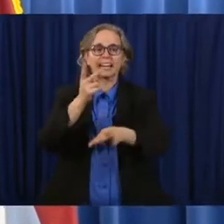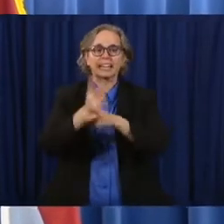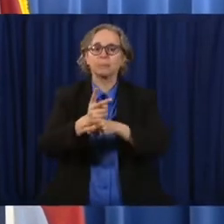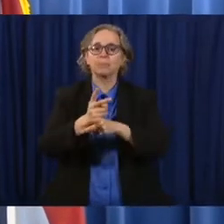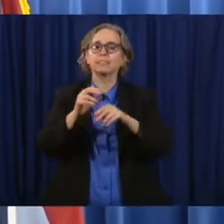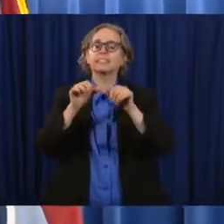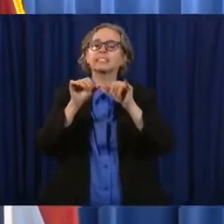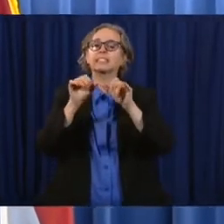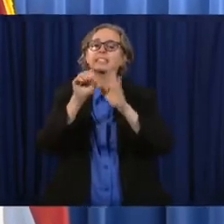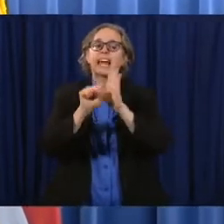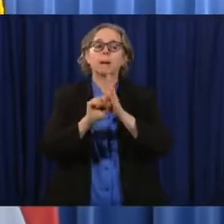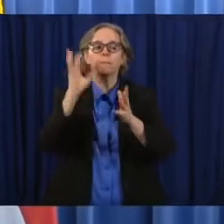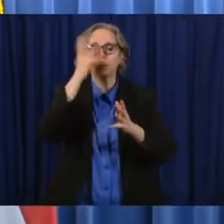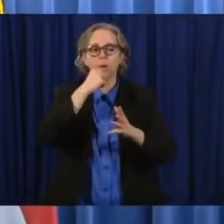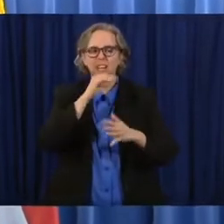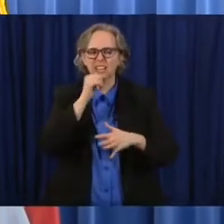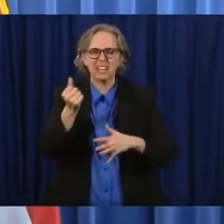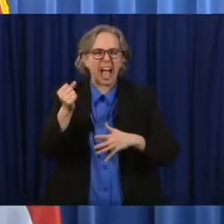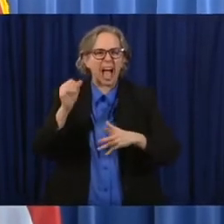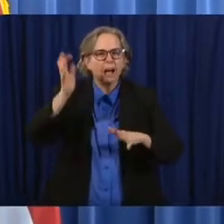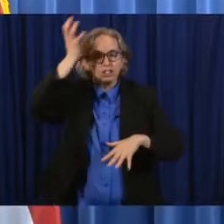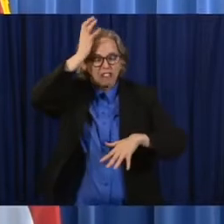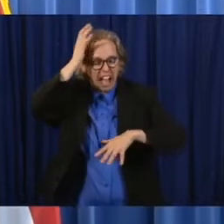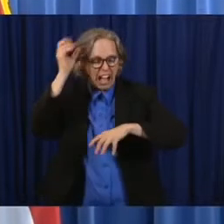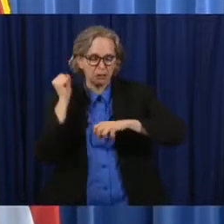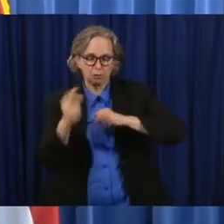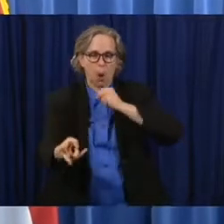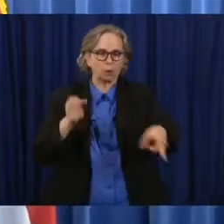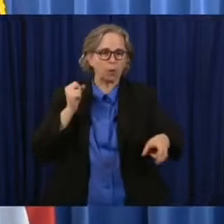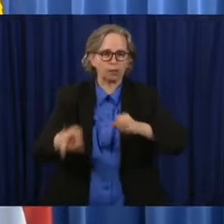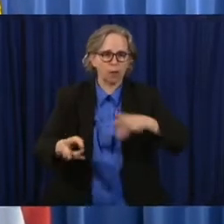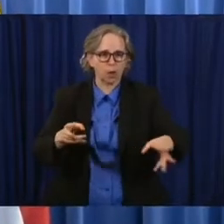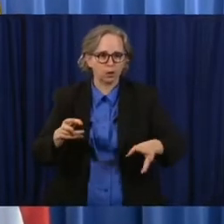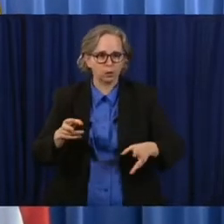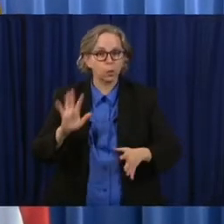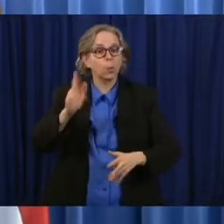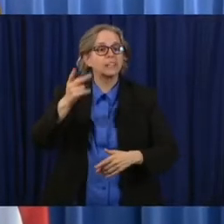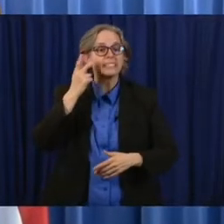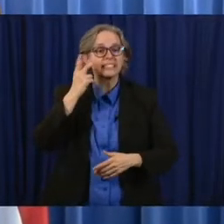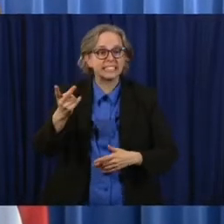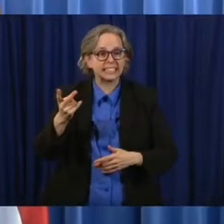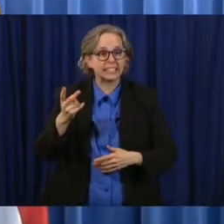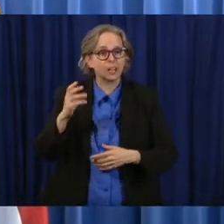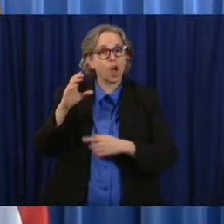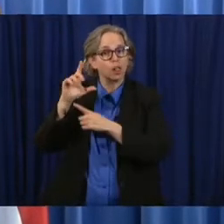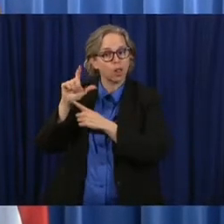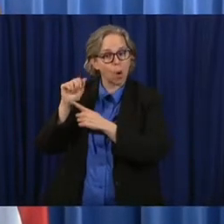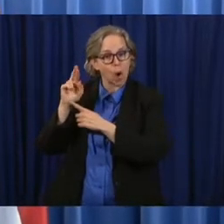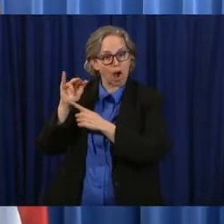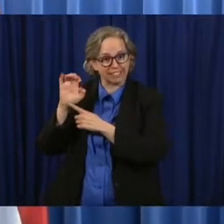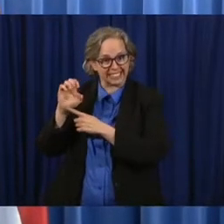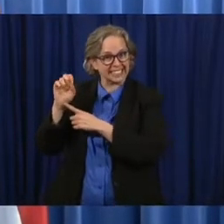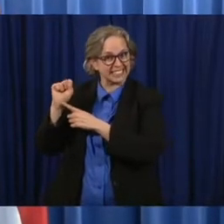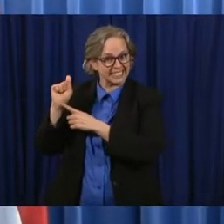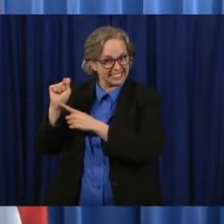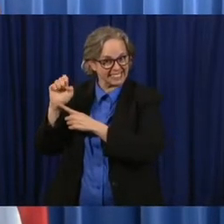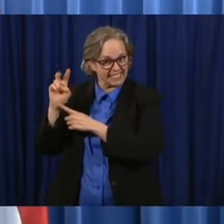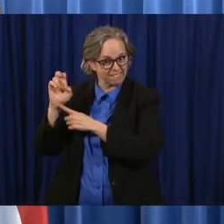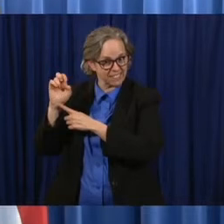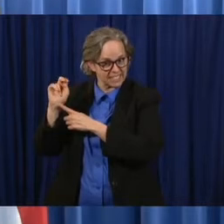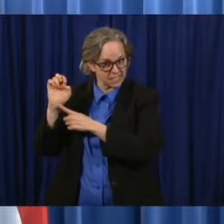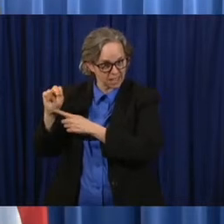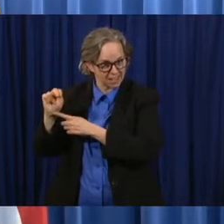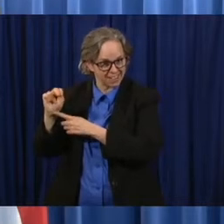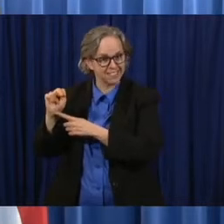you'll see Ohio Environmental Protection Director Lori Stevenson, who you saw earlier, along with Ohio Department of Natural Resources